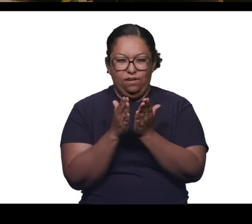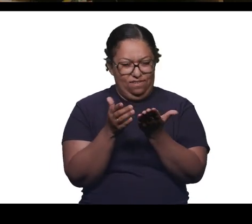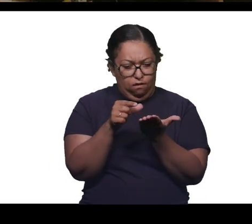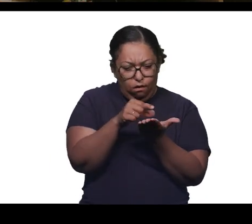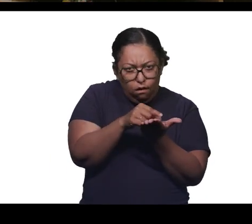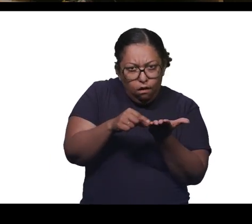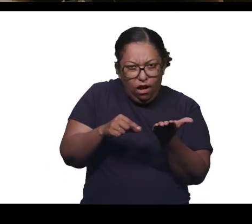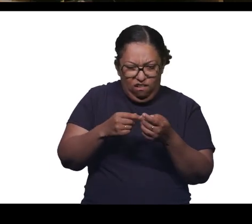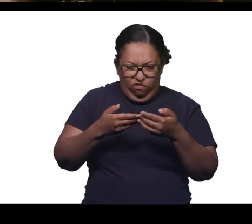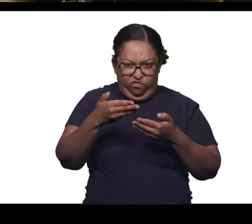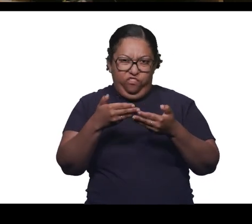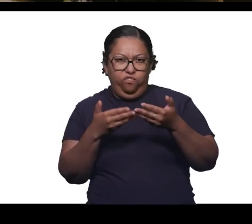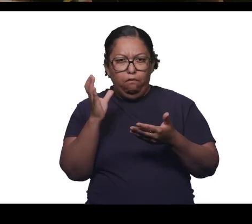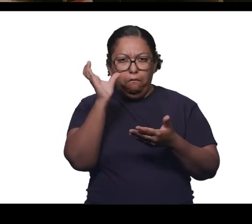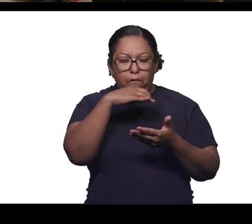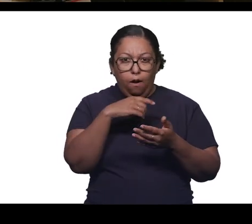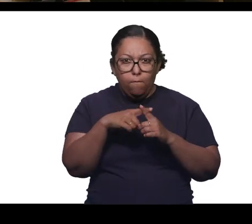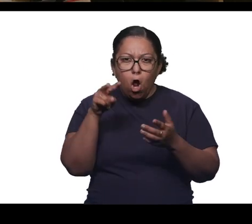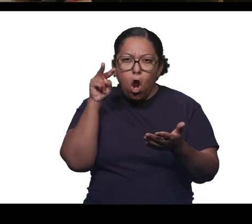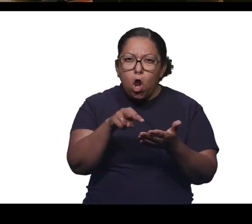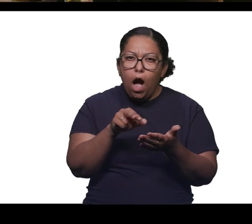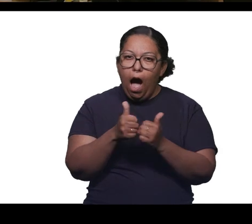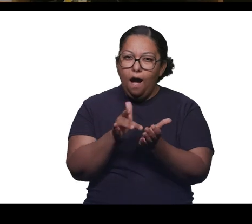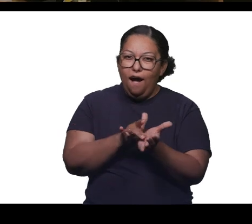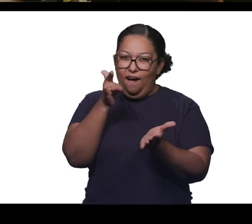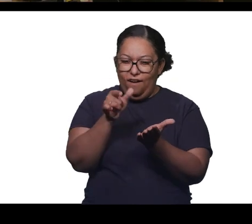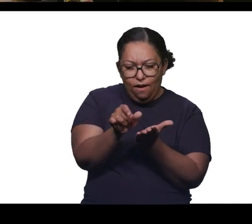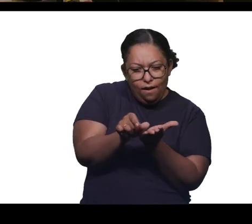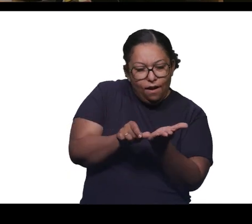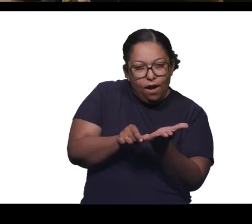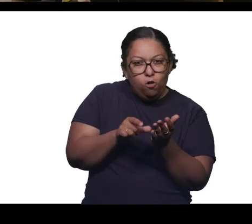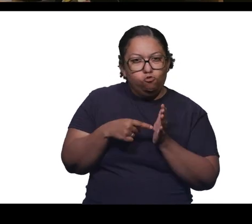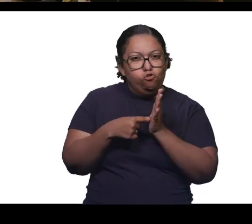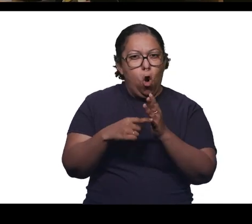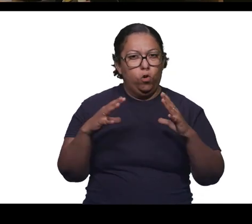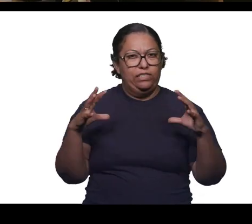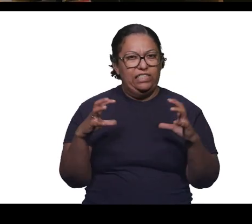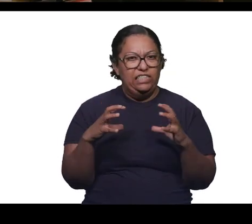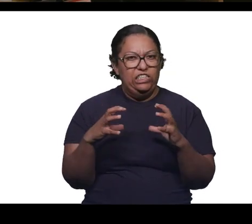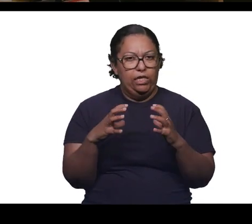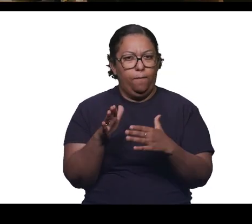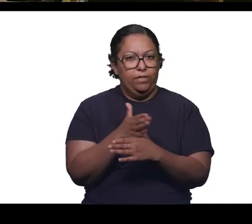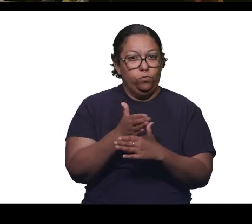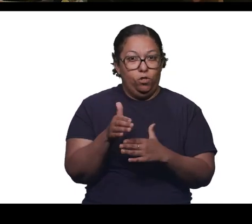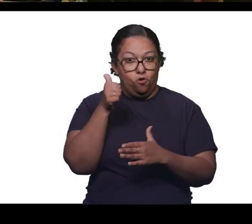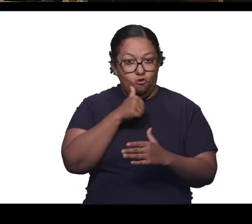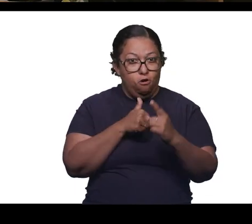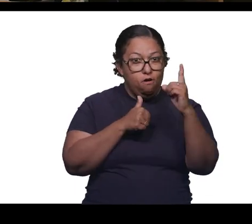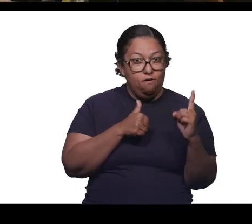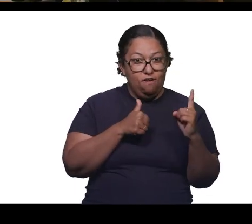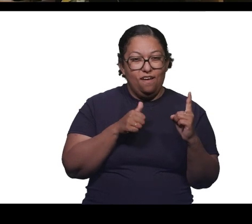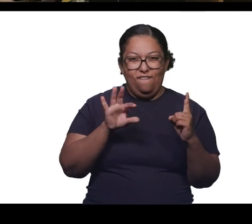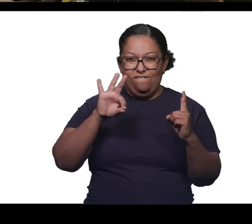Frazee used the gutter to her advantage to kind of show the tension between our girl and the rest of the family.